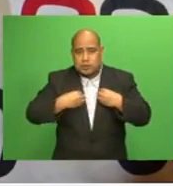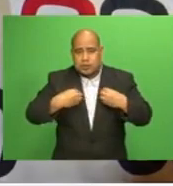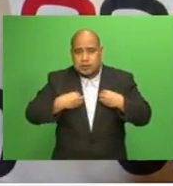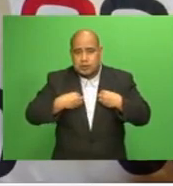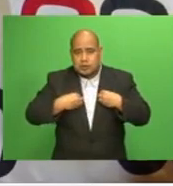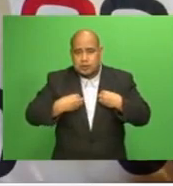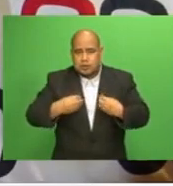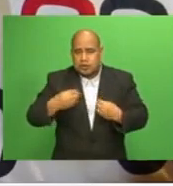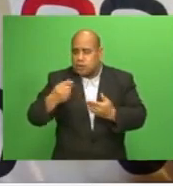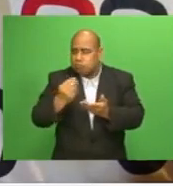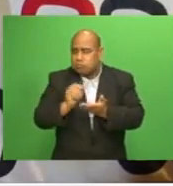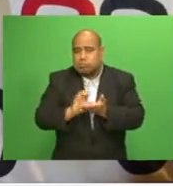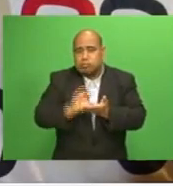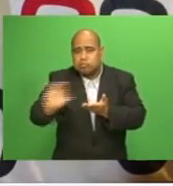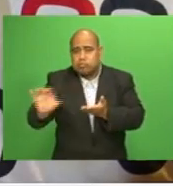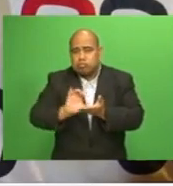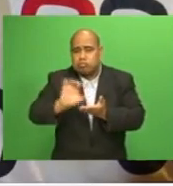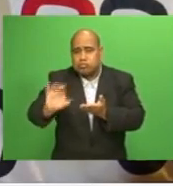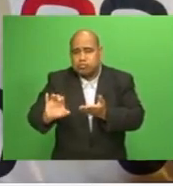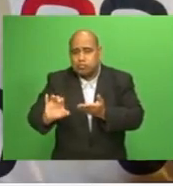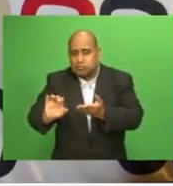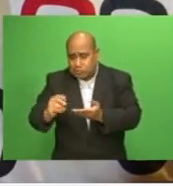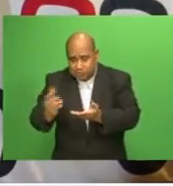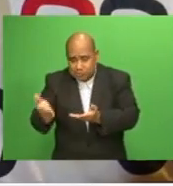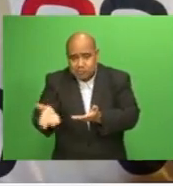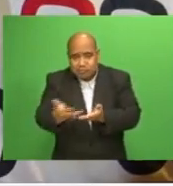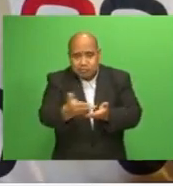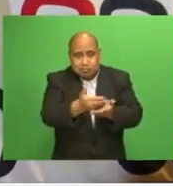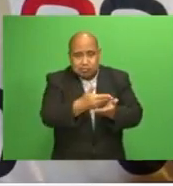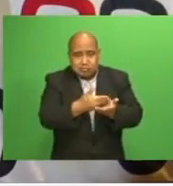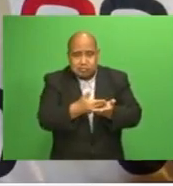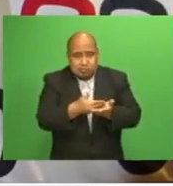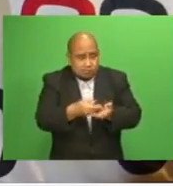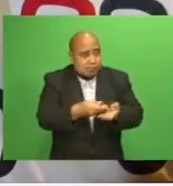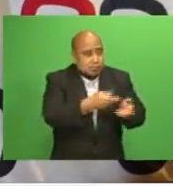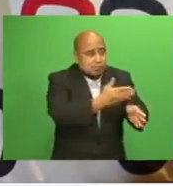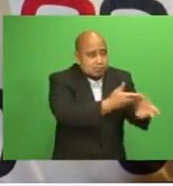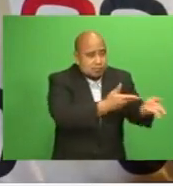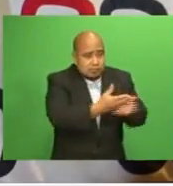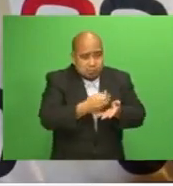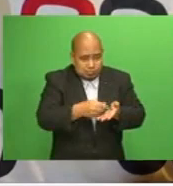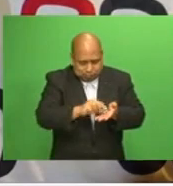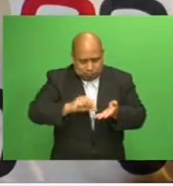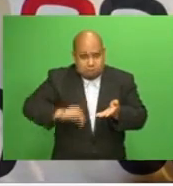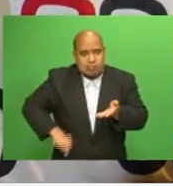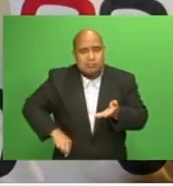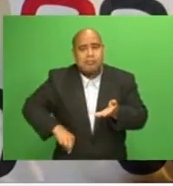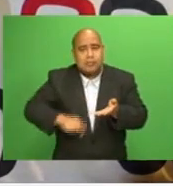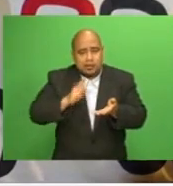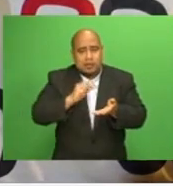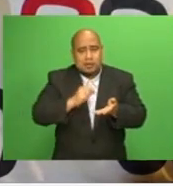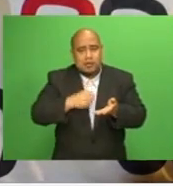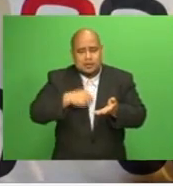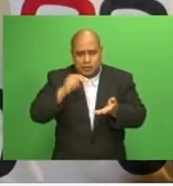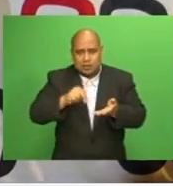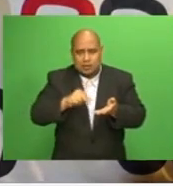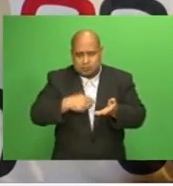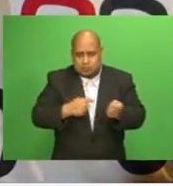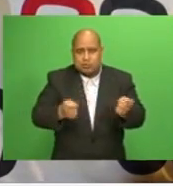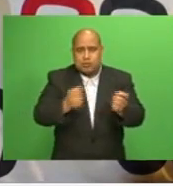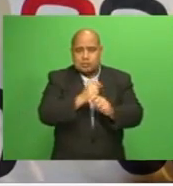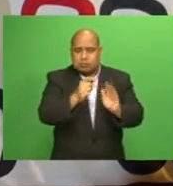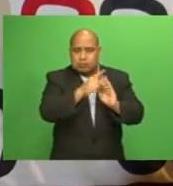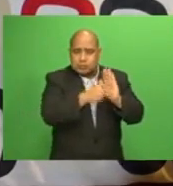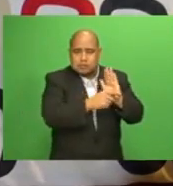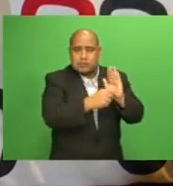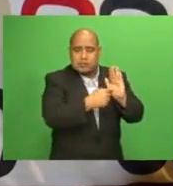if we see the profitable in the industry is profitable, I think it's a good industry to get in. But that's the way we should restructure. The policy should come and see that.